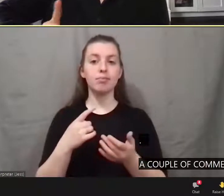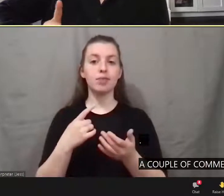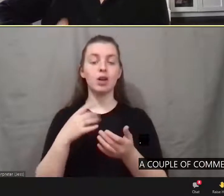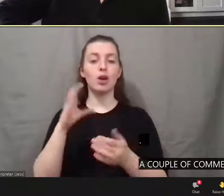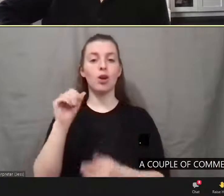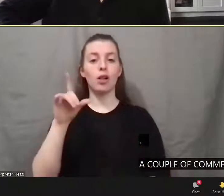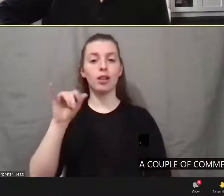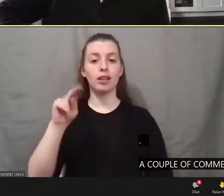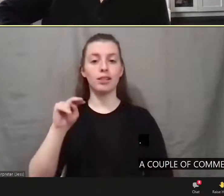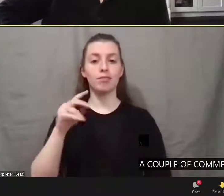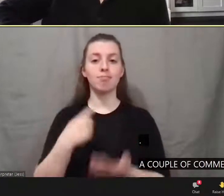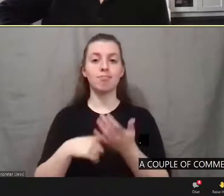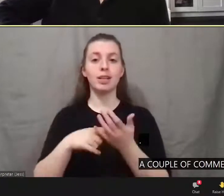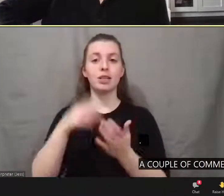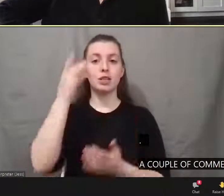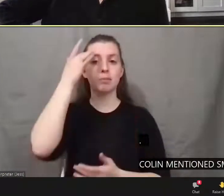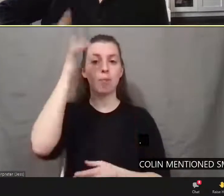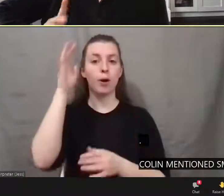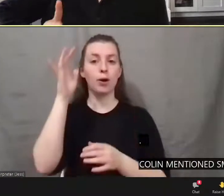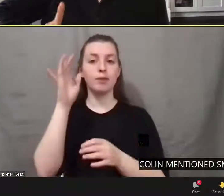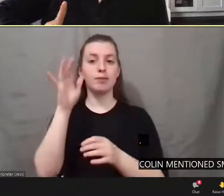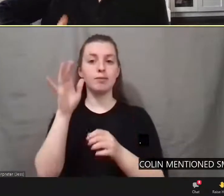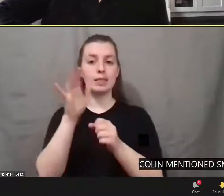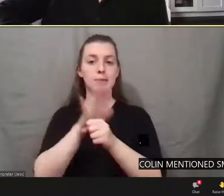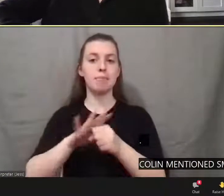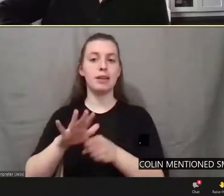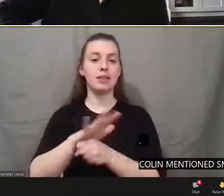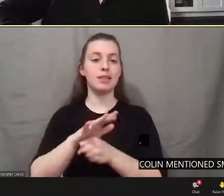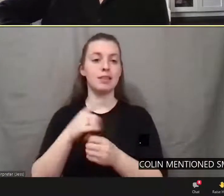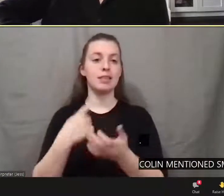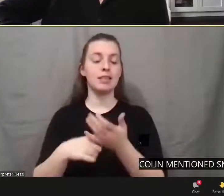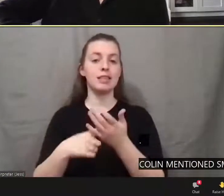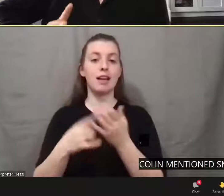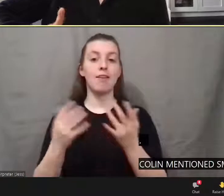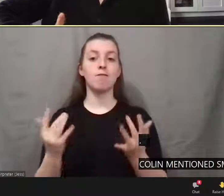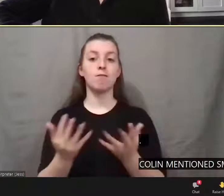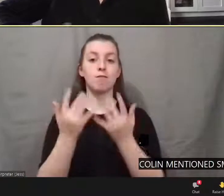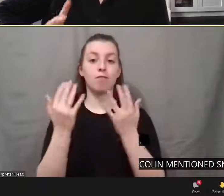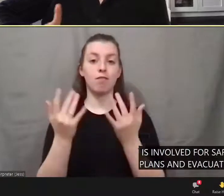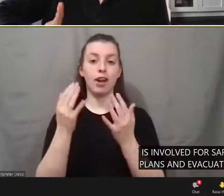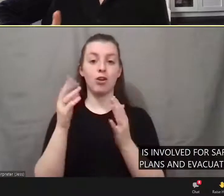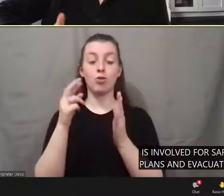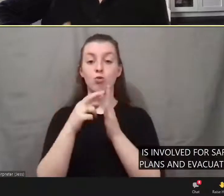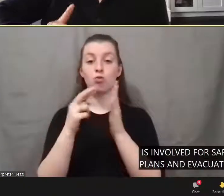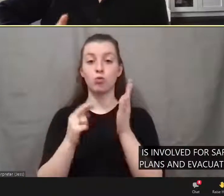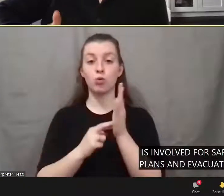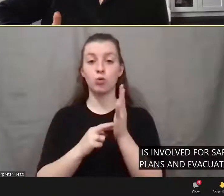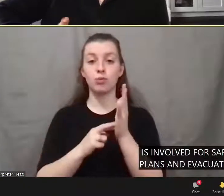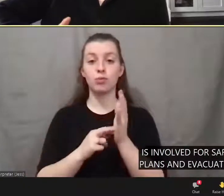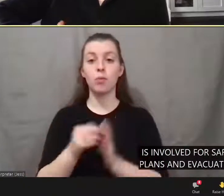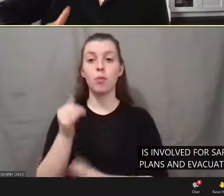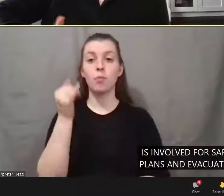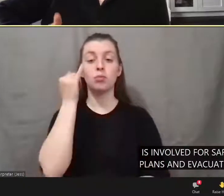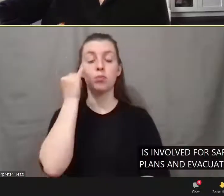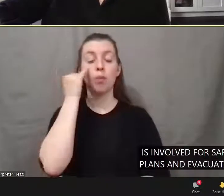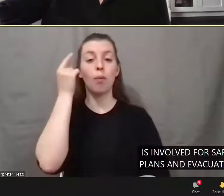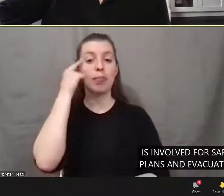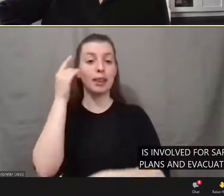for fire safety plans and evacuation mapping. And please remember, if you're making changes to your space, that you consider that they may